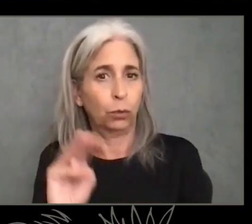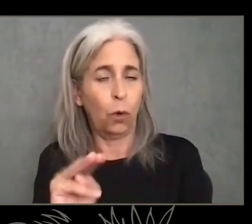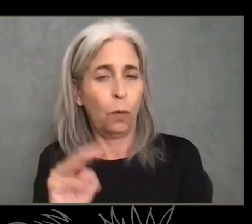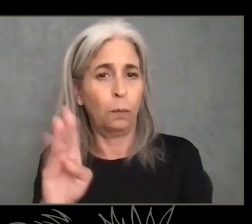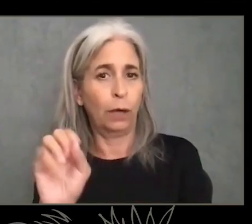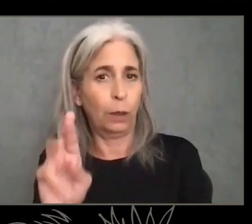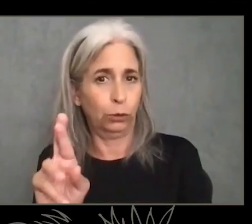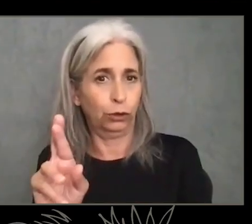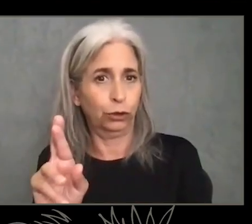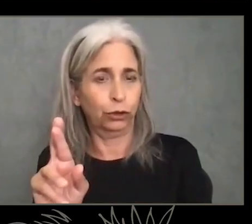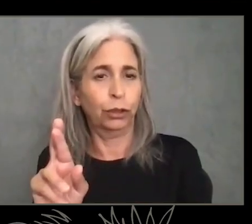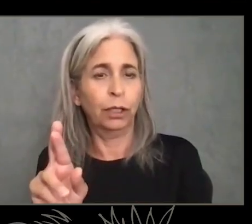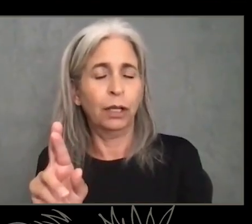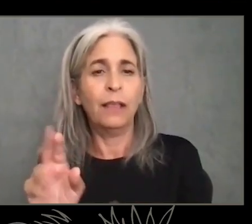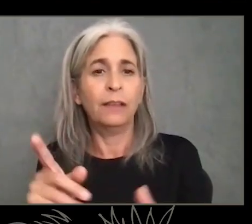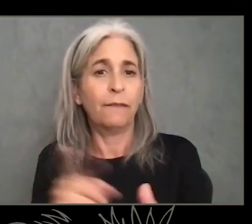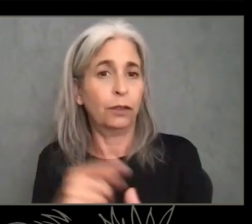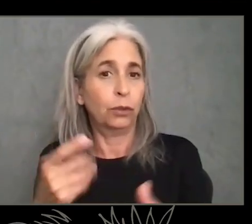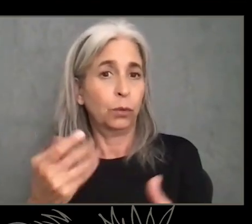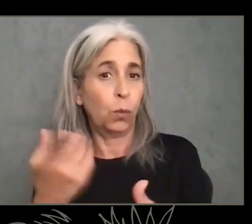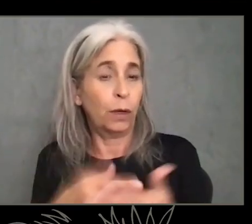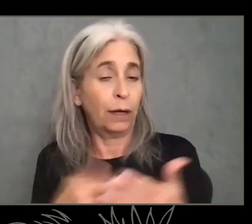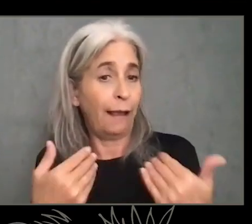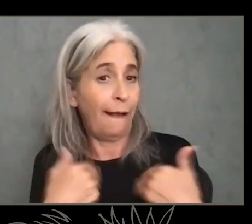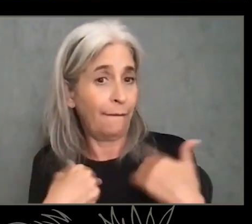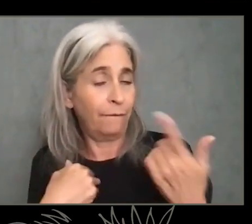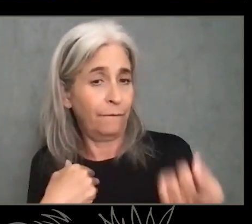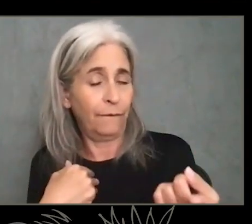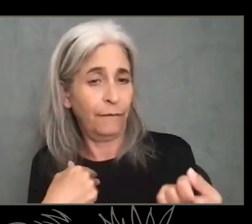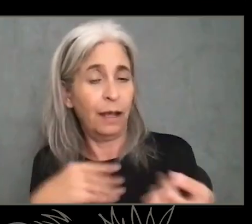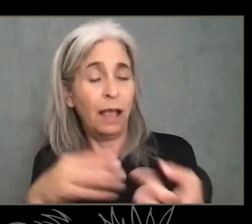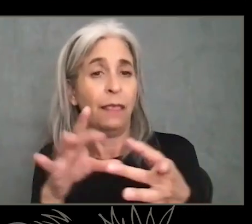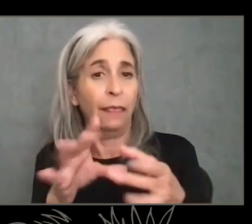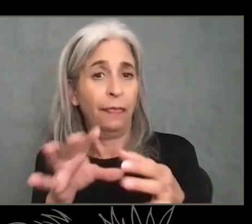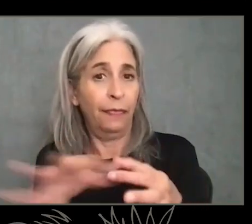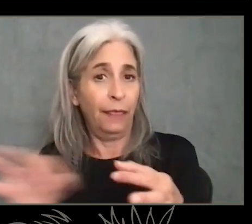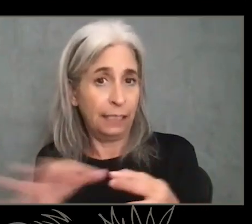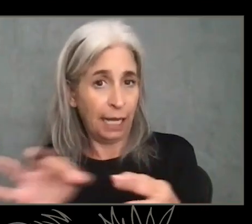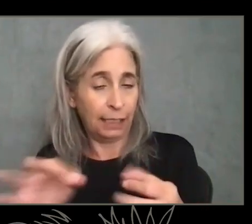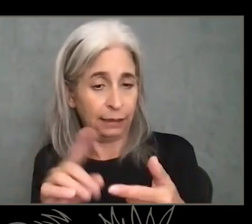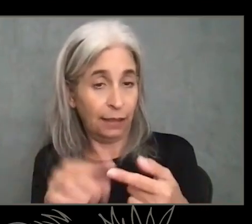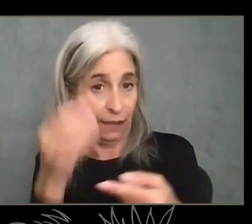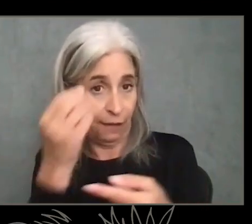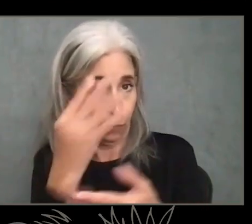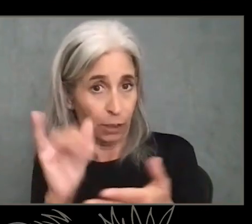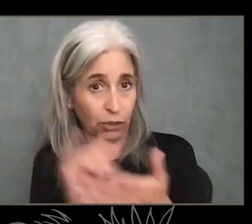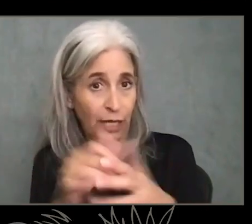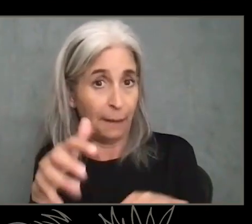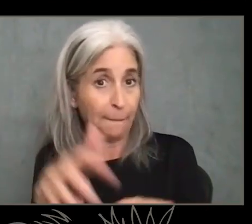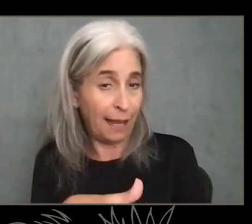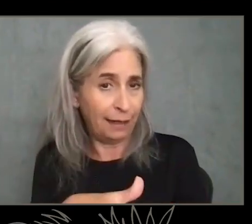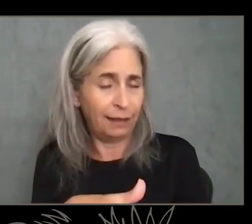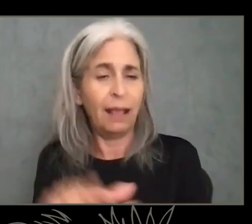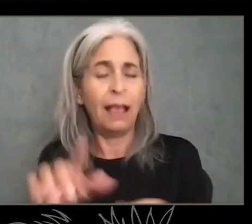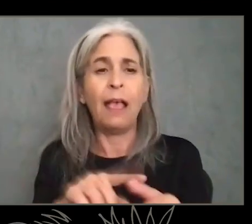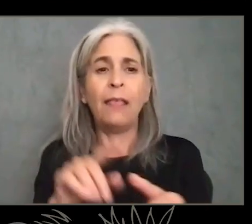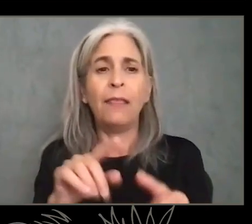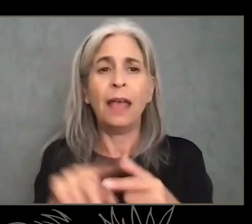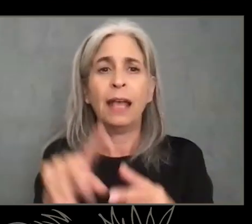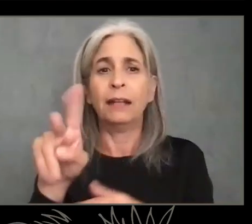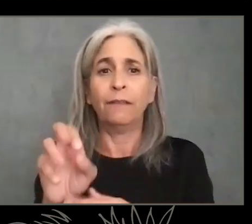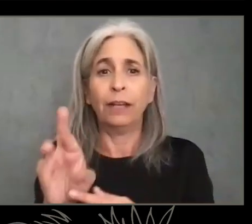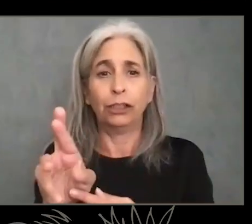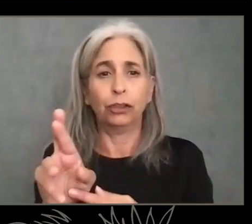print what I have there, this is what I have. I have the text, which is basically the information that I embedded. And the